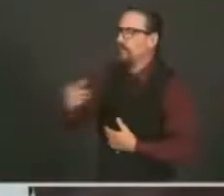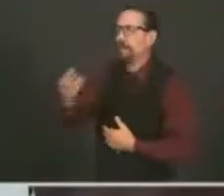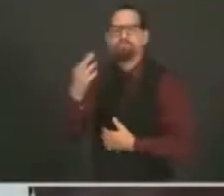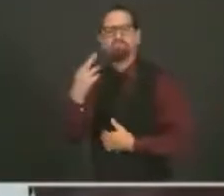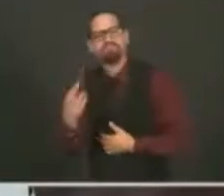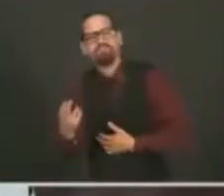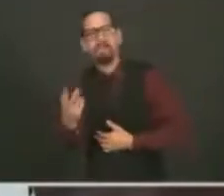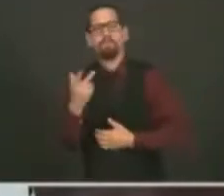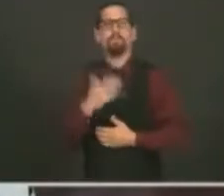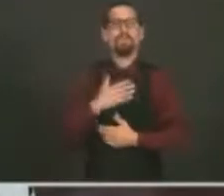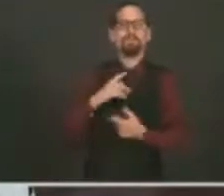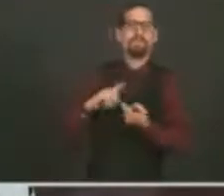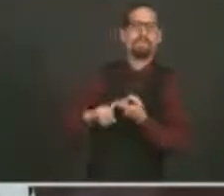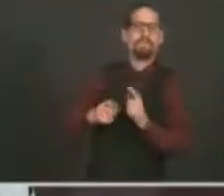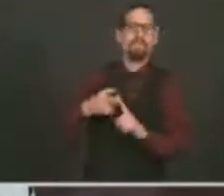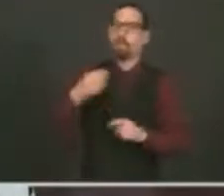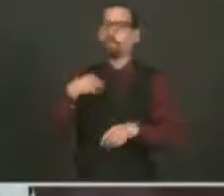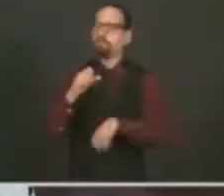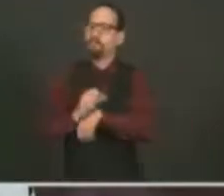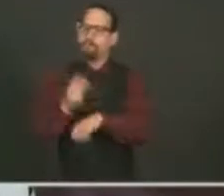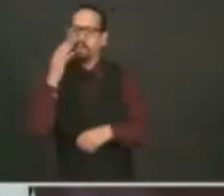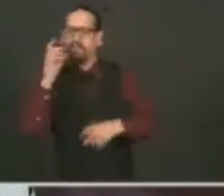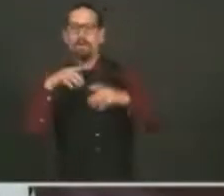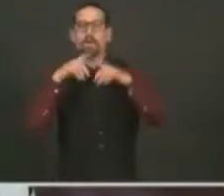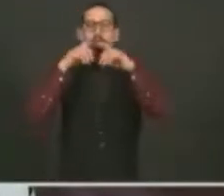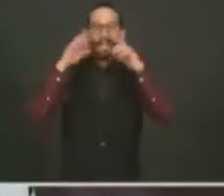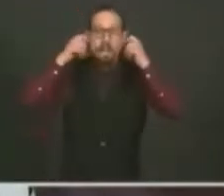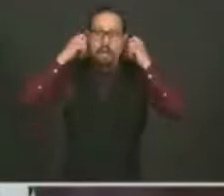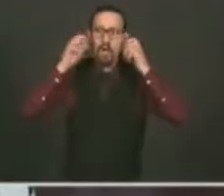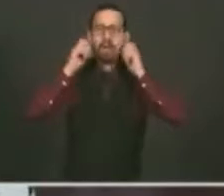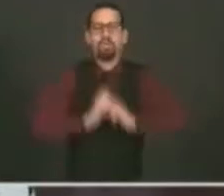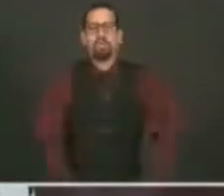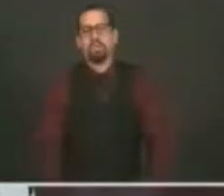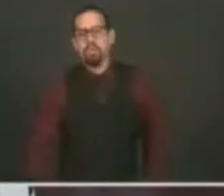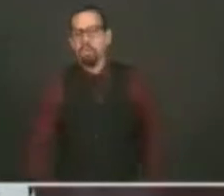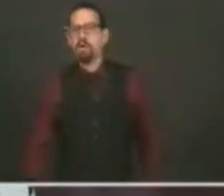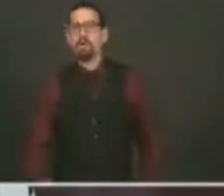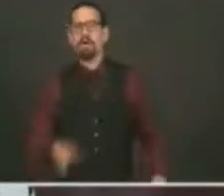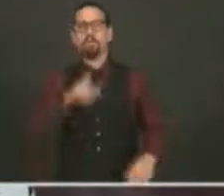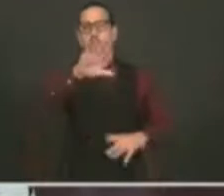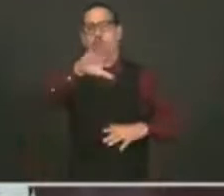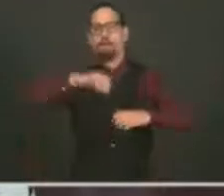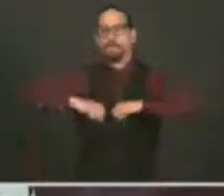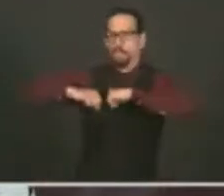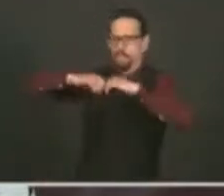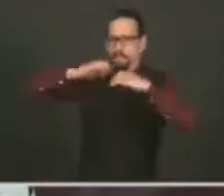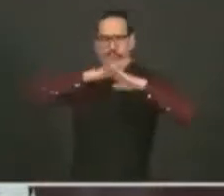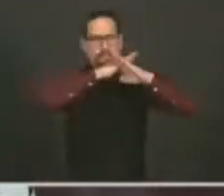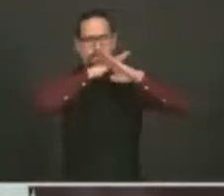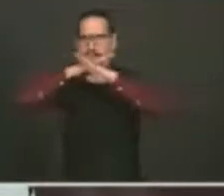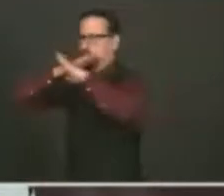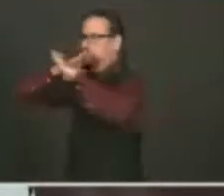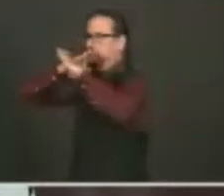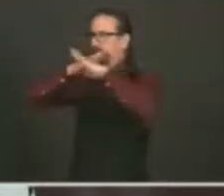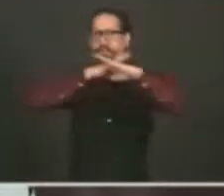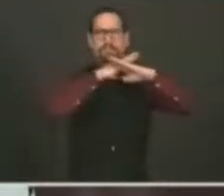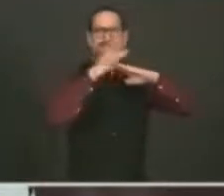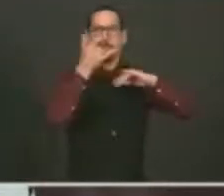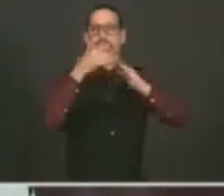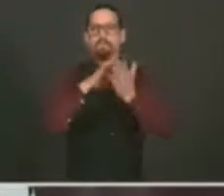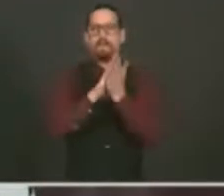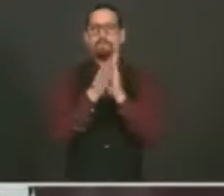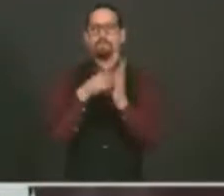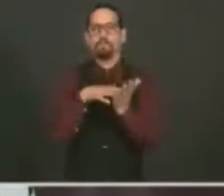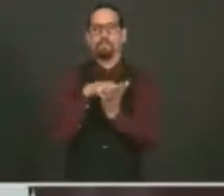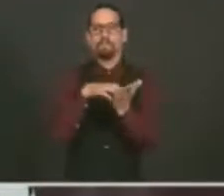point today is talking about bringing those guards back up. We need to stop transmission from occurring in